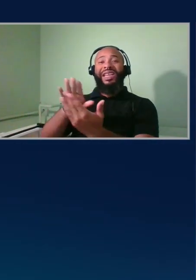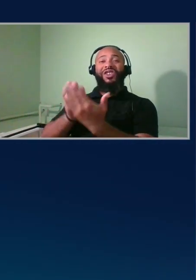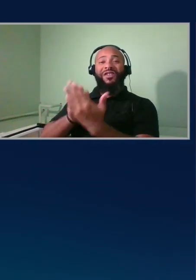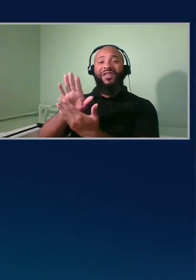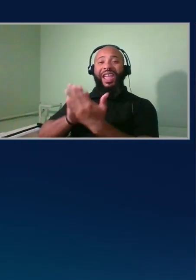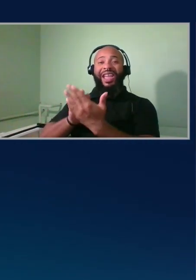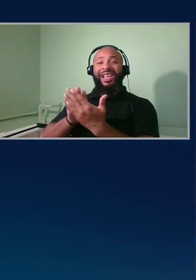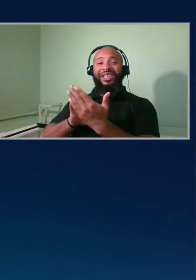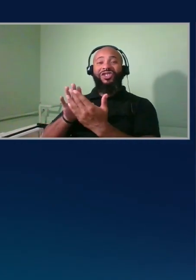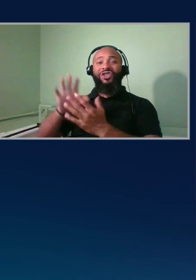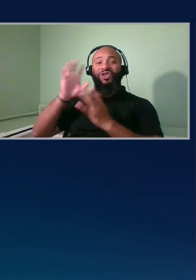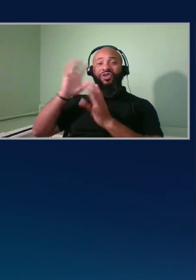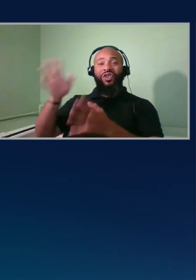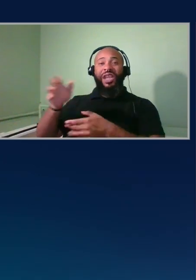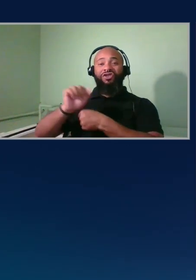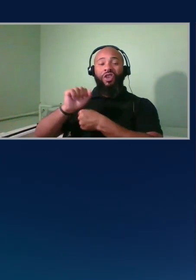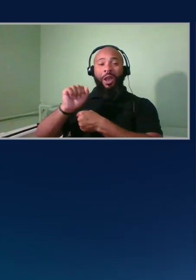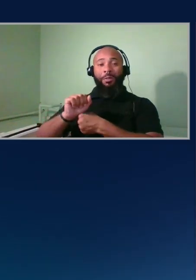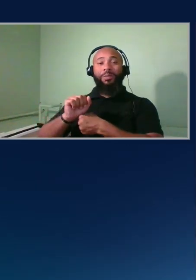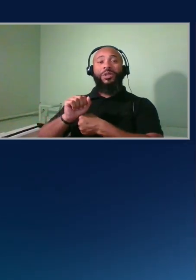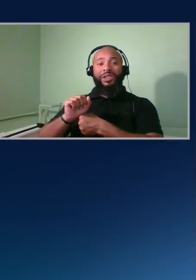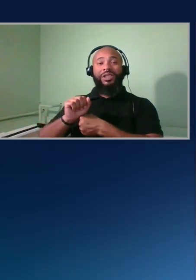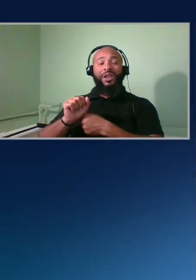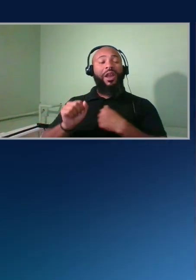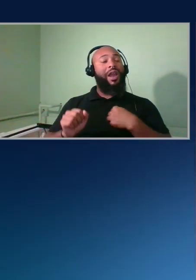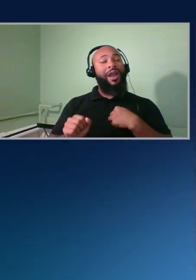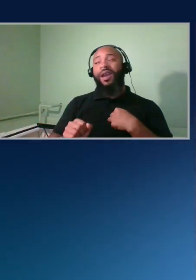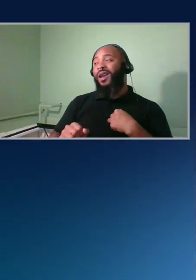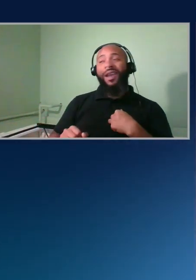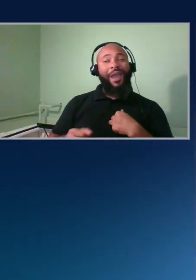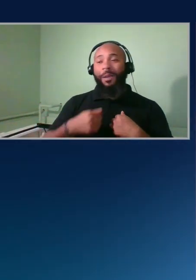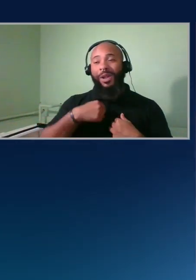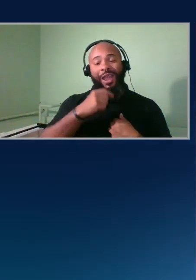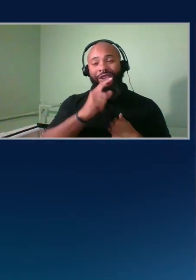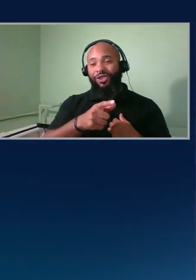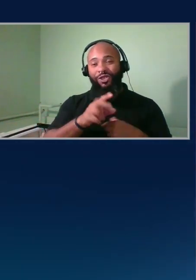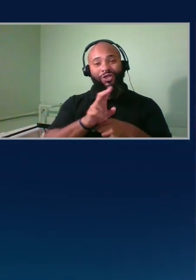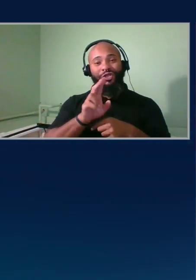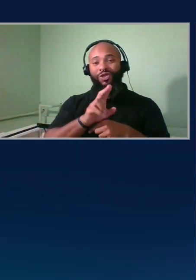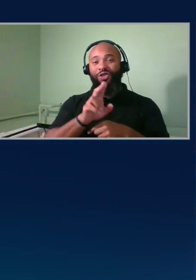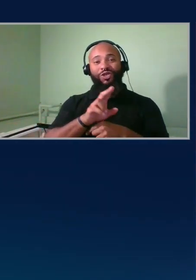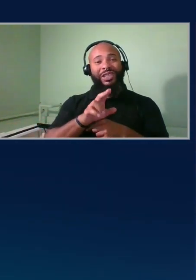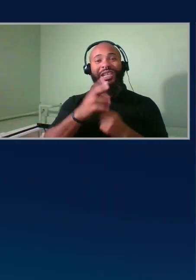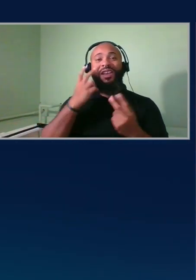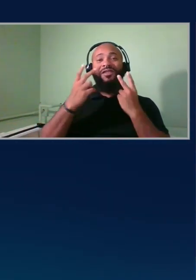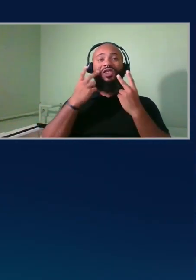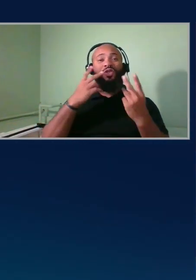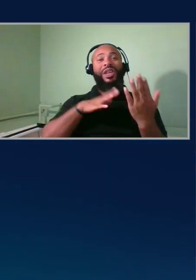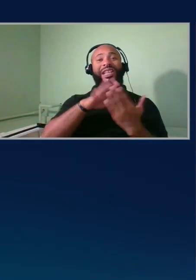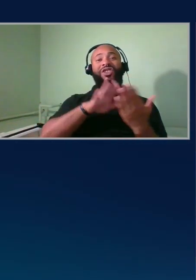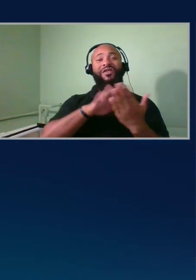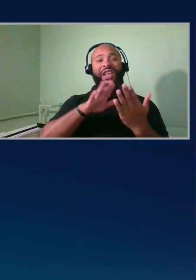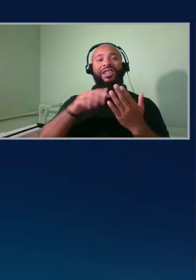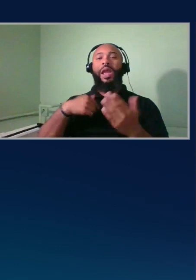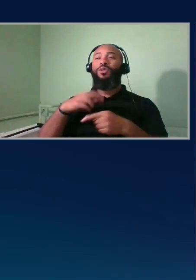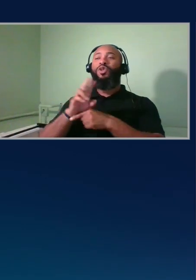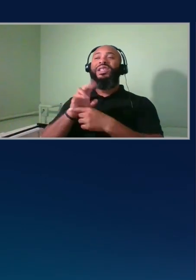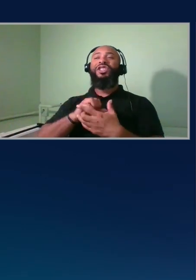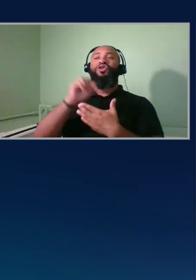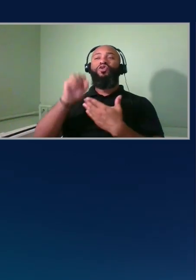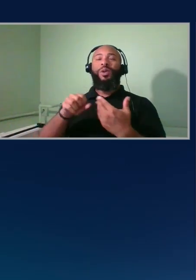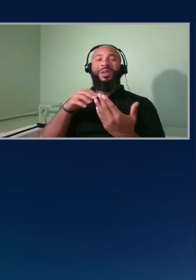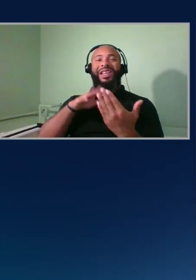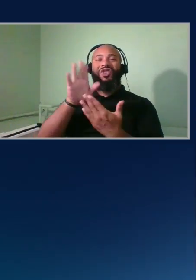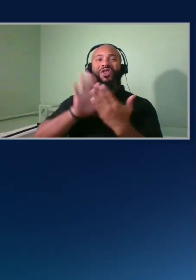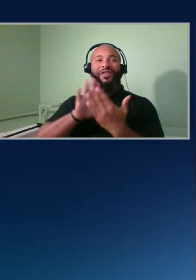here? I'm not using a visual interface. I'm just using the script interface. Okay. So the visual interface is if you